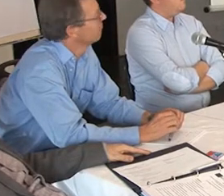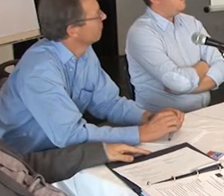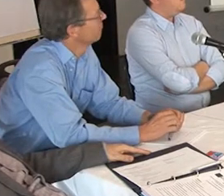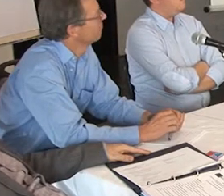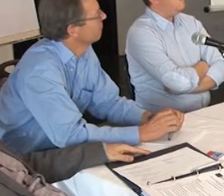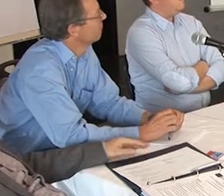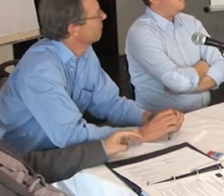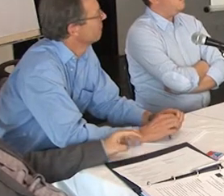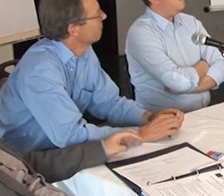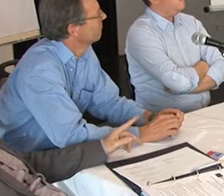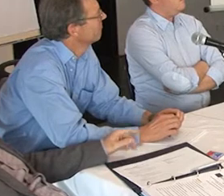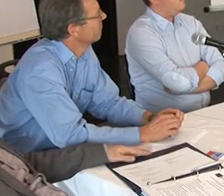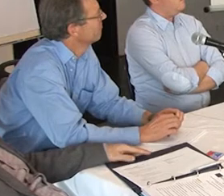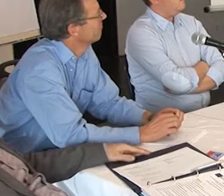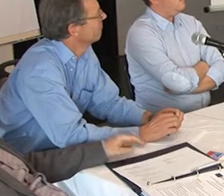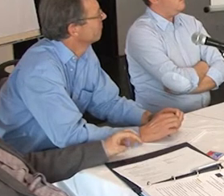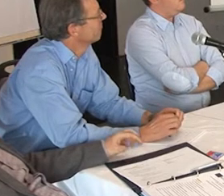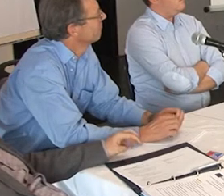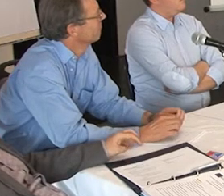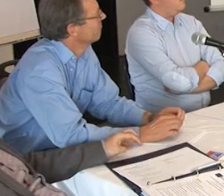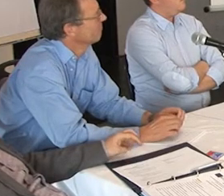No statements?